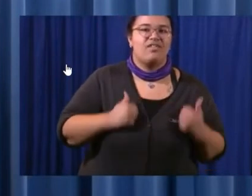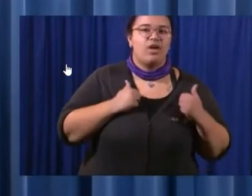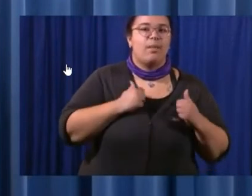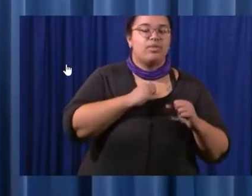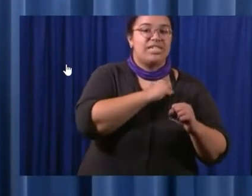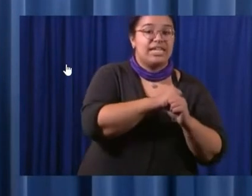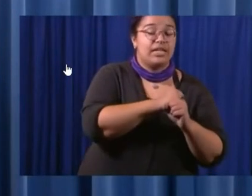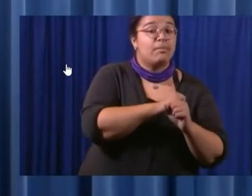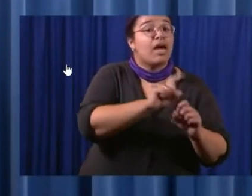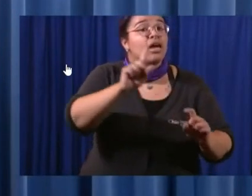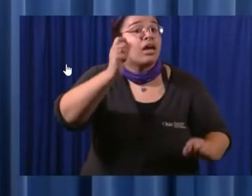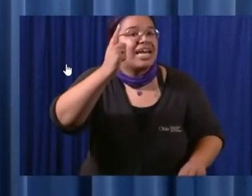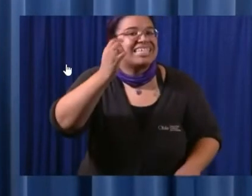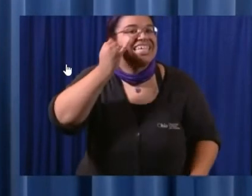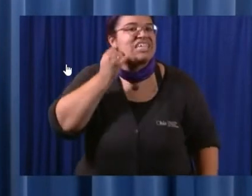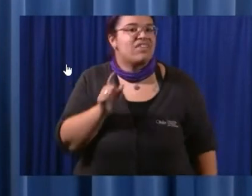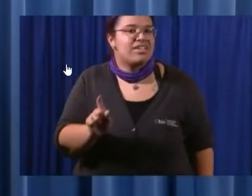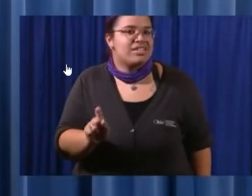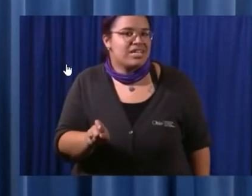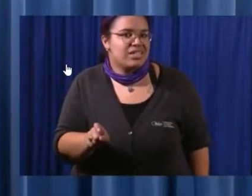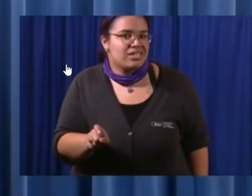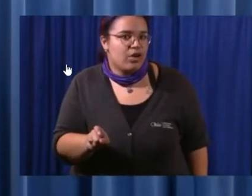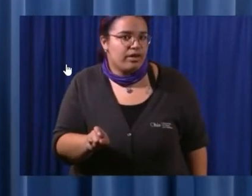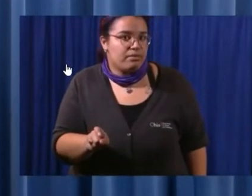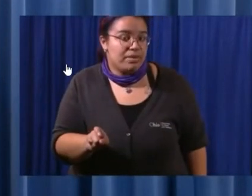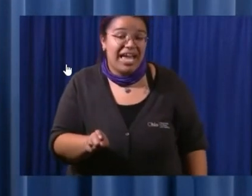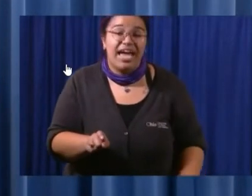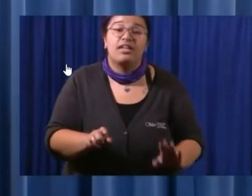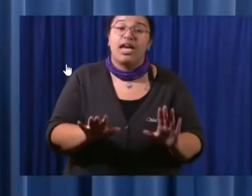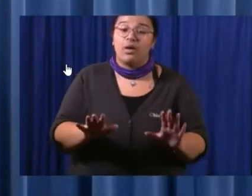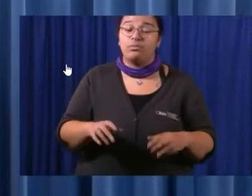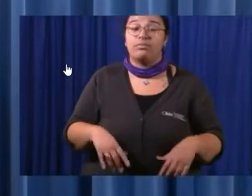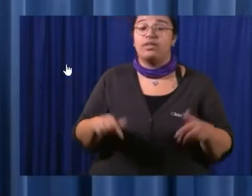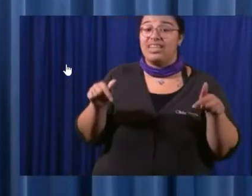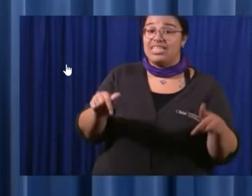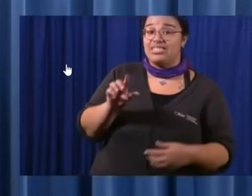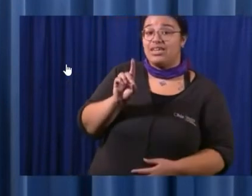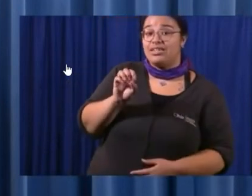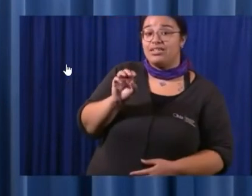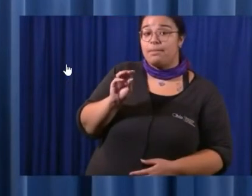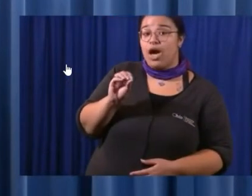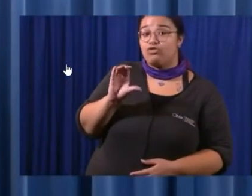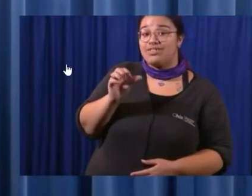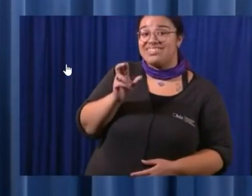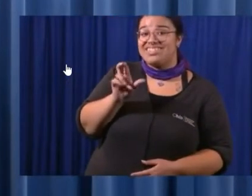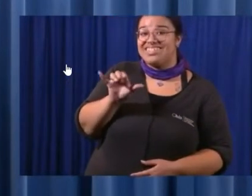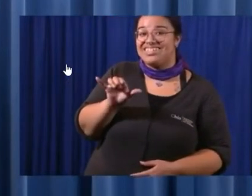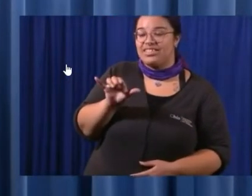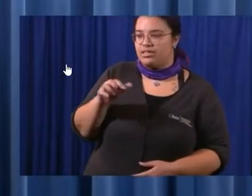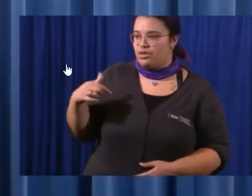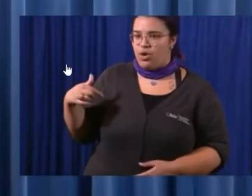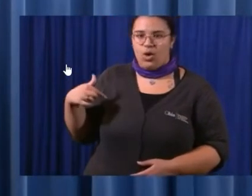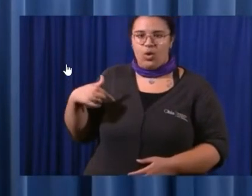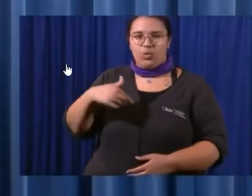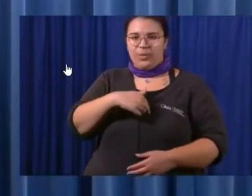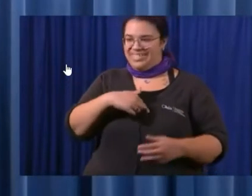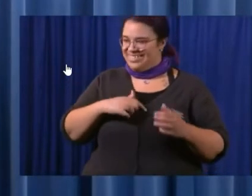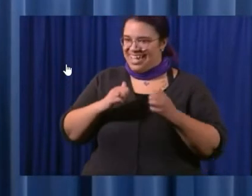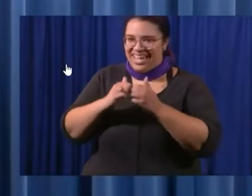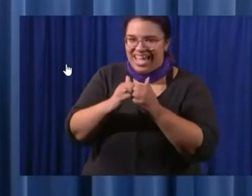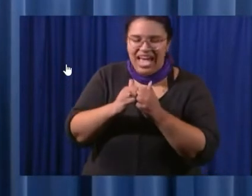we go through this process in a democracy, in a republic, that we share as much information